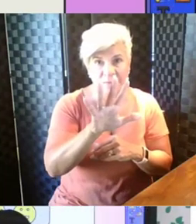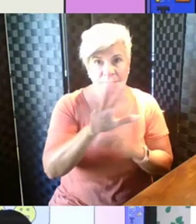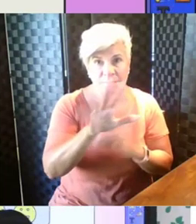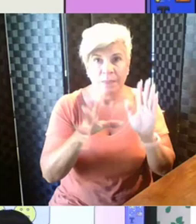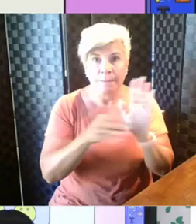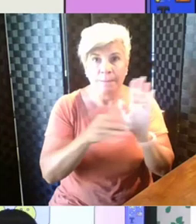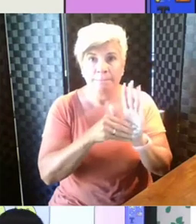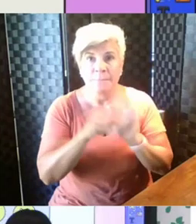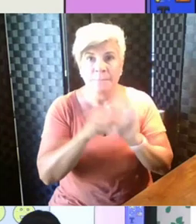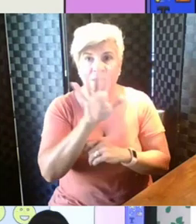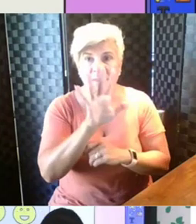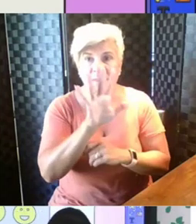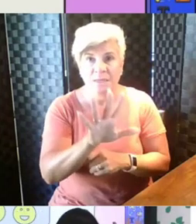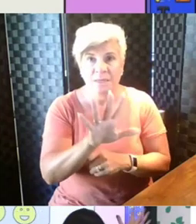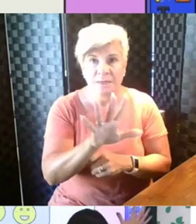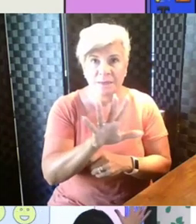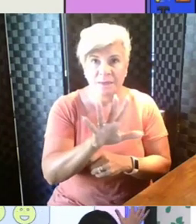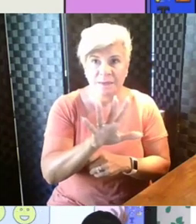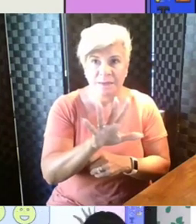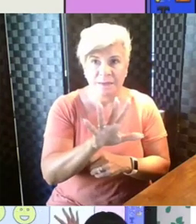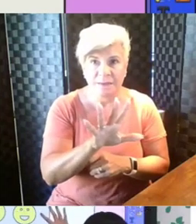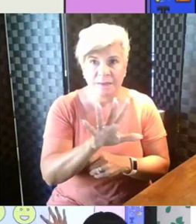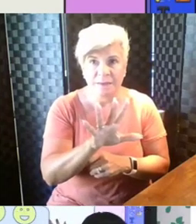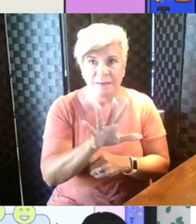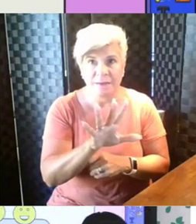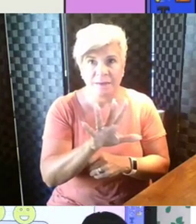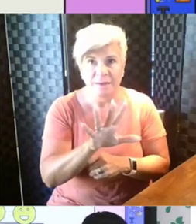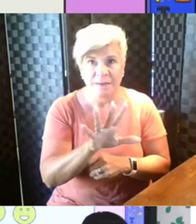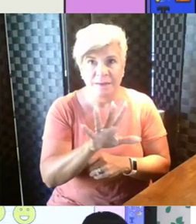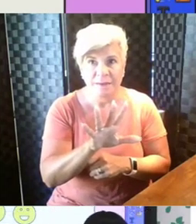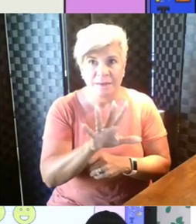5 plus,